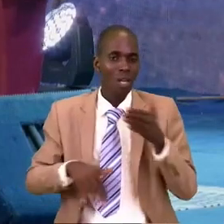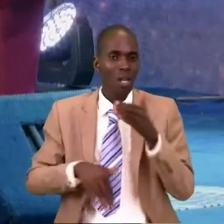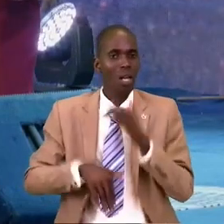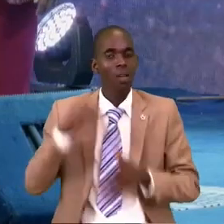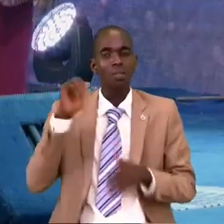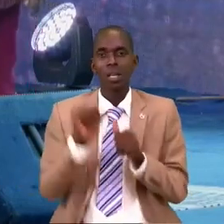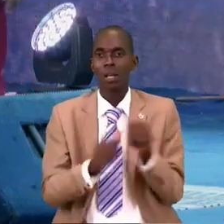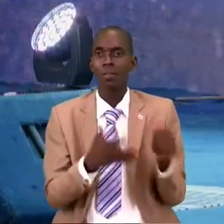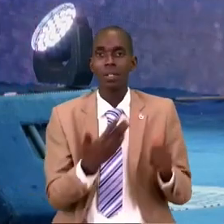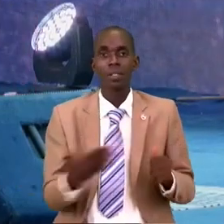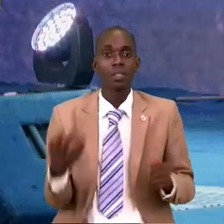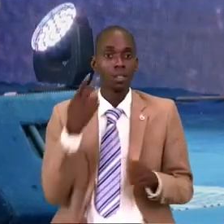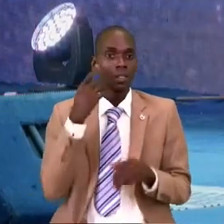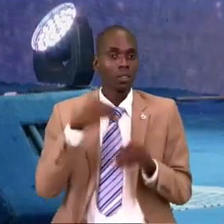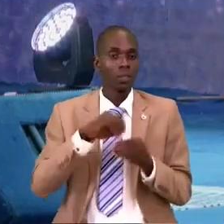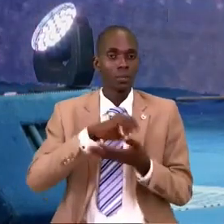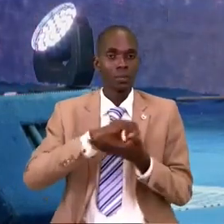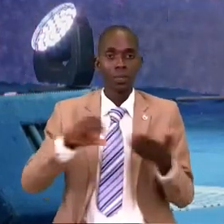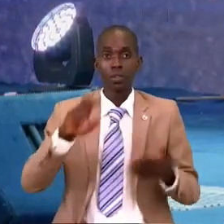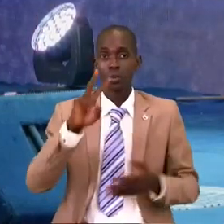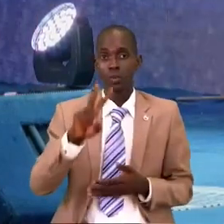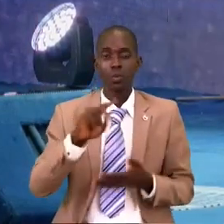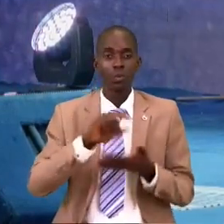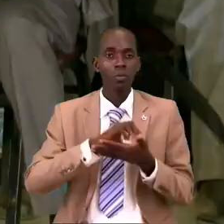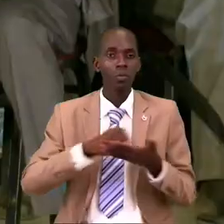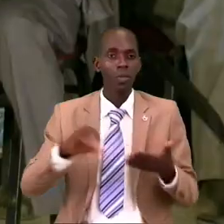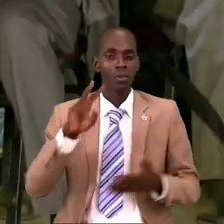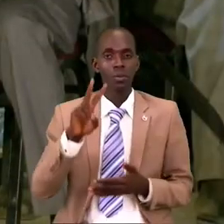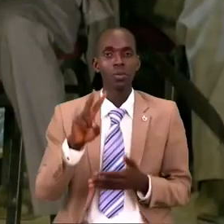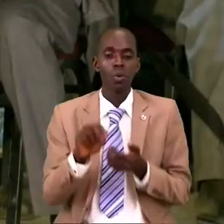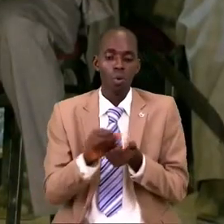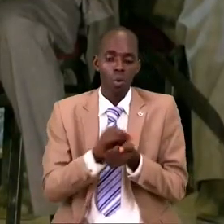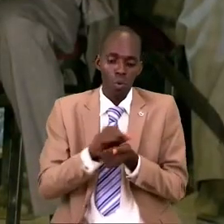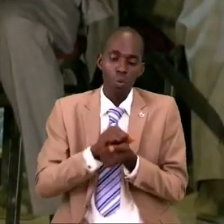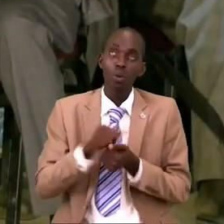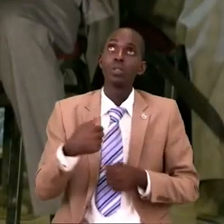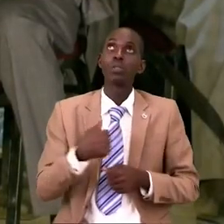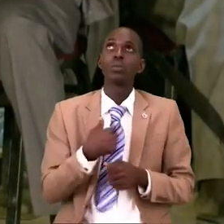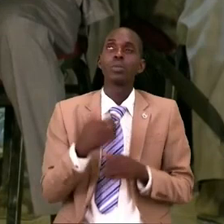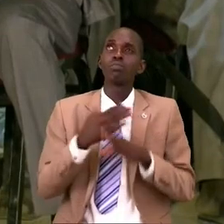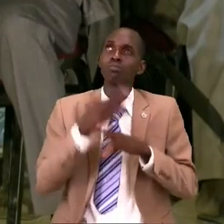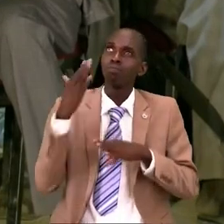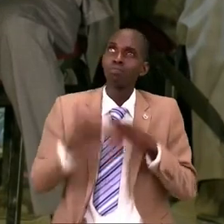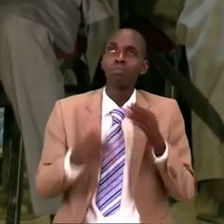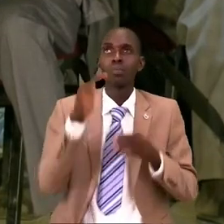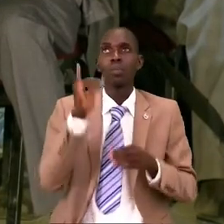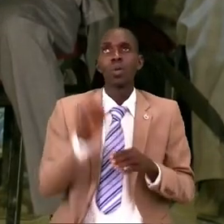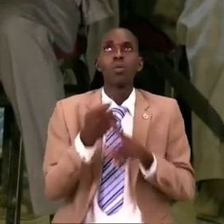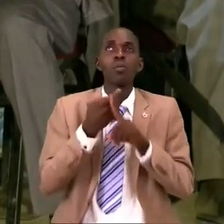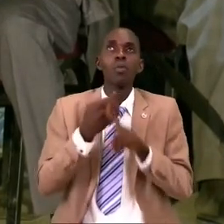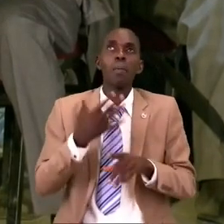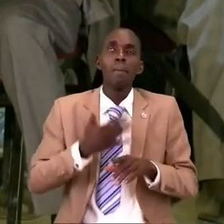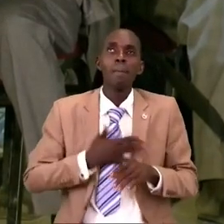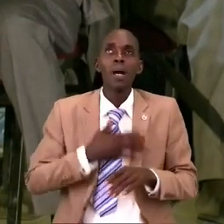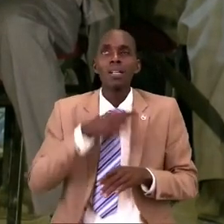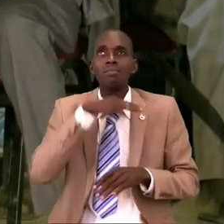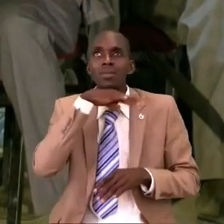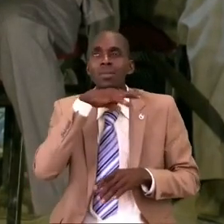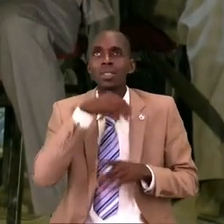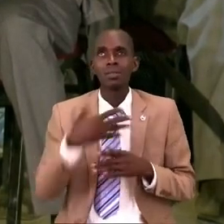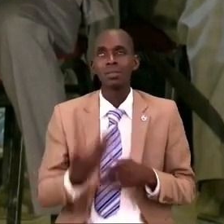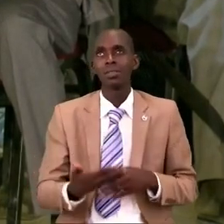my iniquity. Sorrow washing, that he cleanses you, he washes you, and all